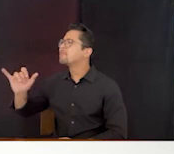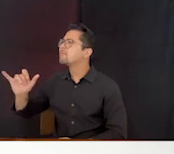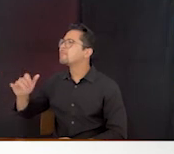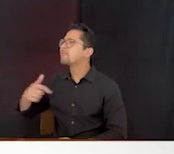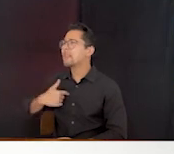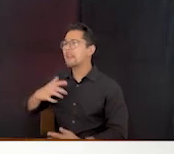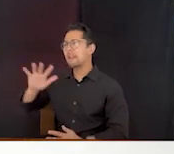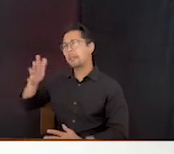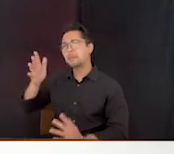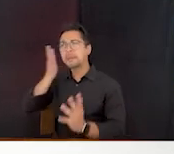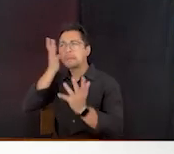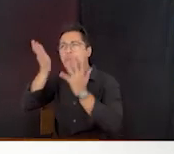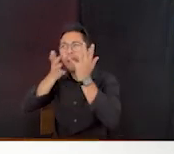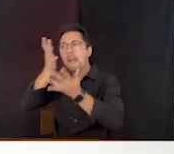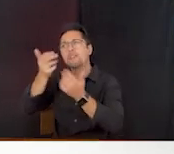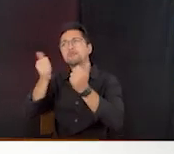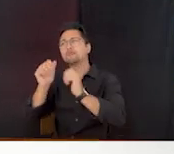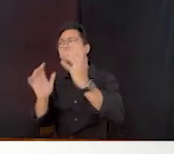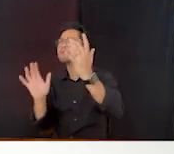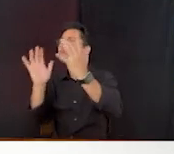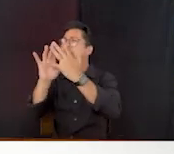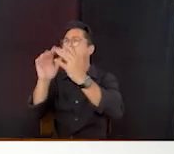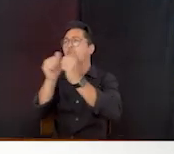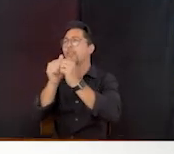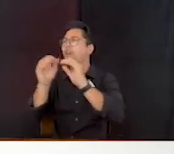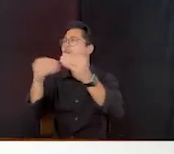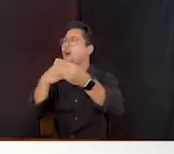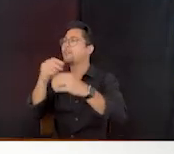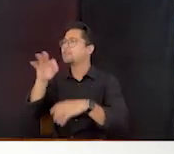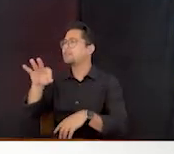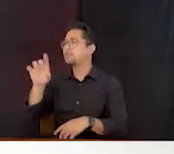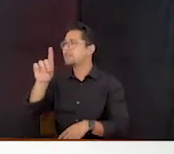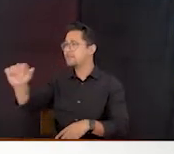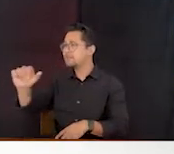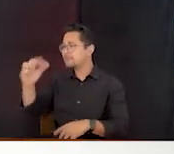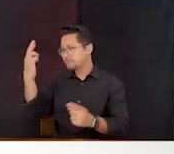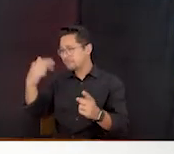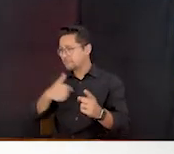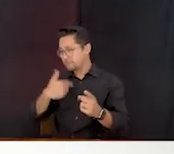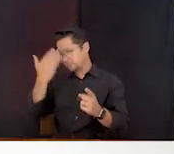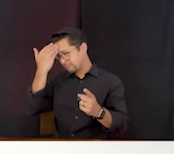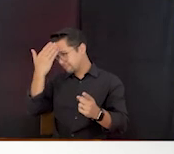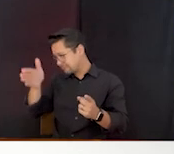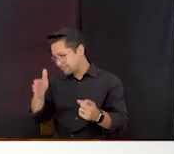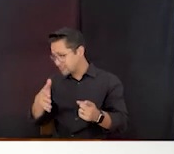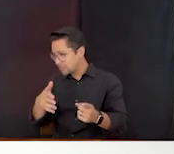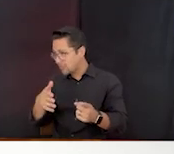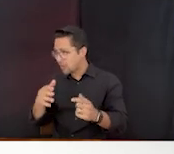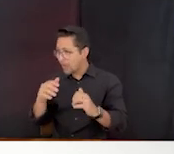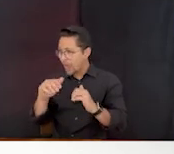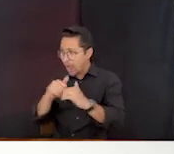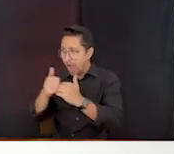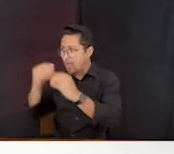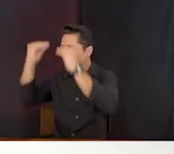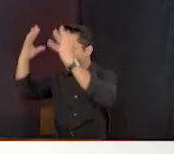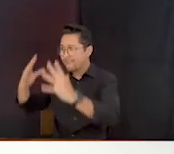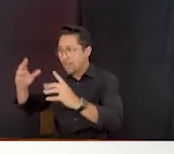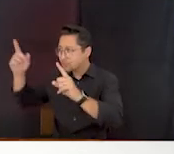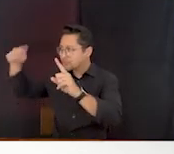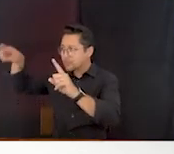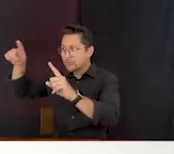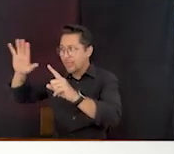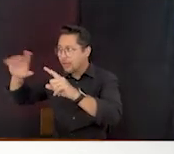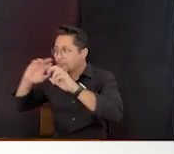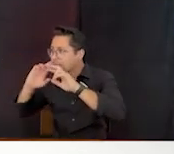of embarrassed to reach out to the Office of Accessibilities because I just didn't know how professors were going to